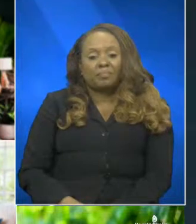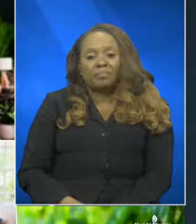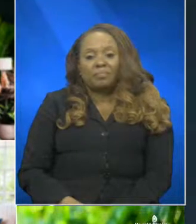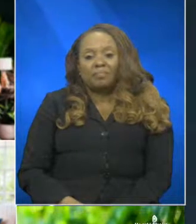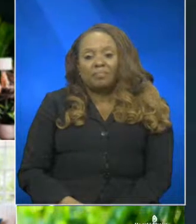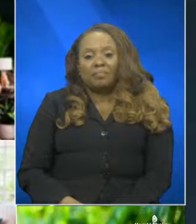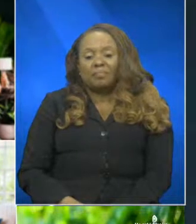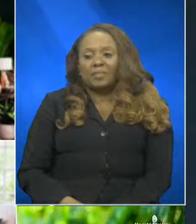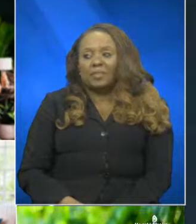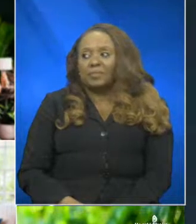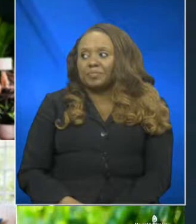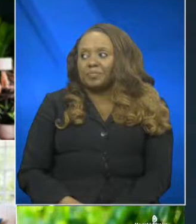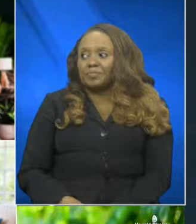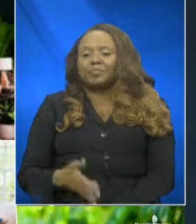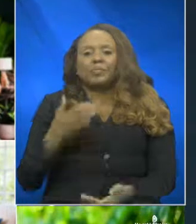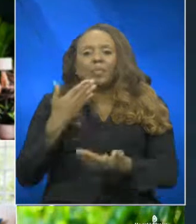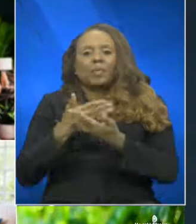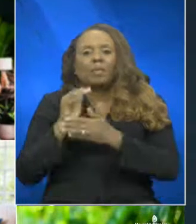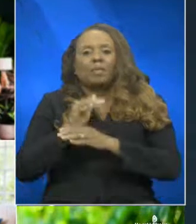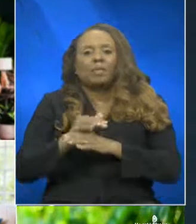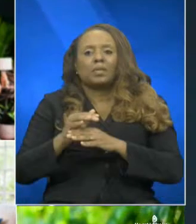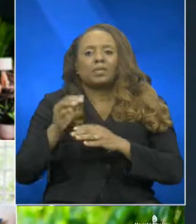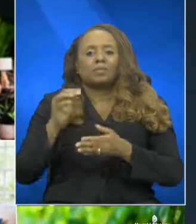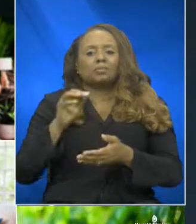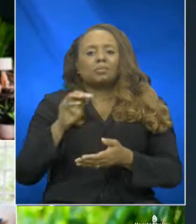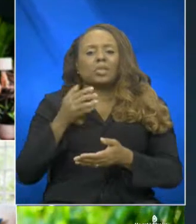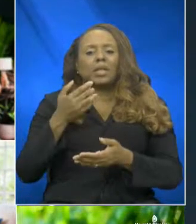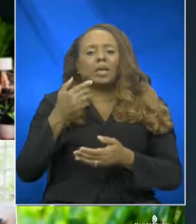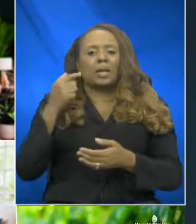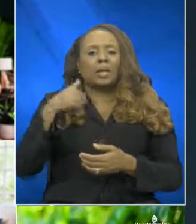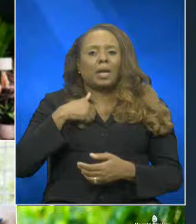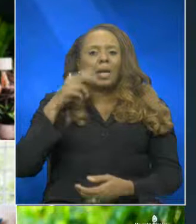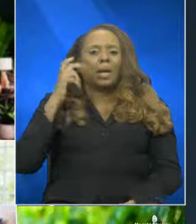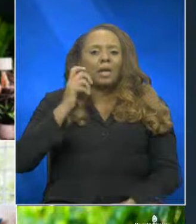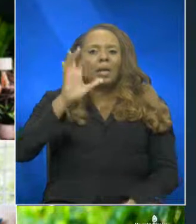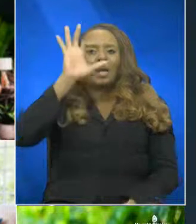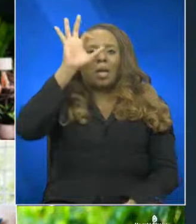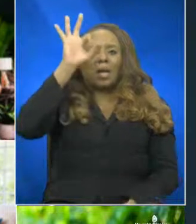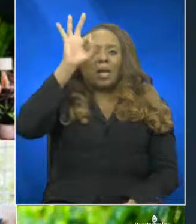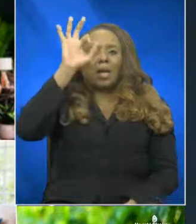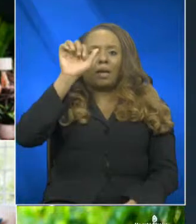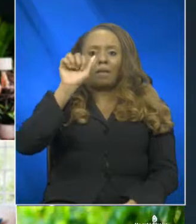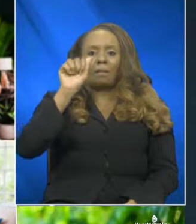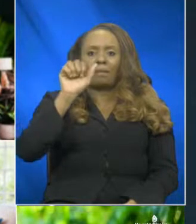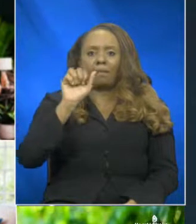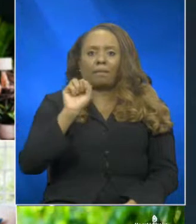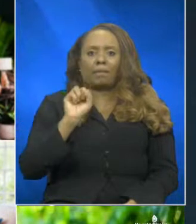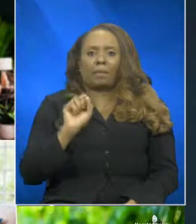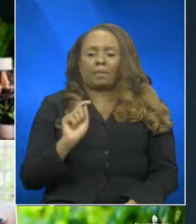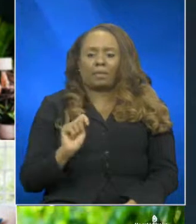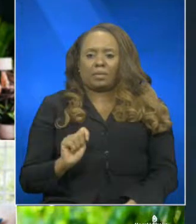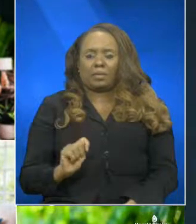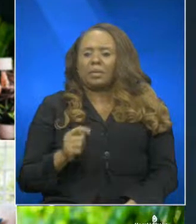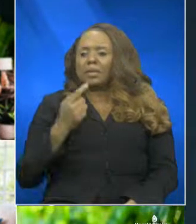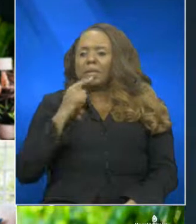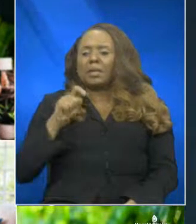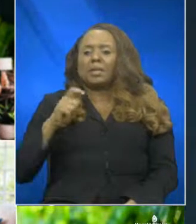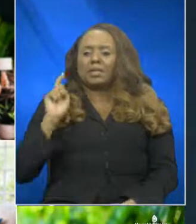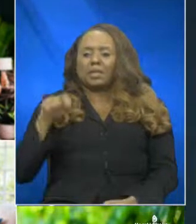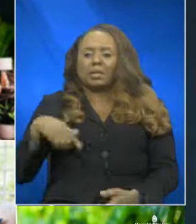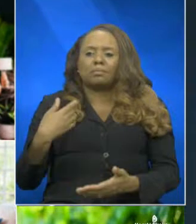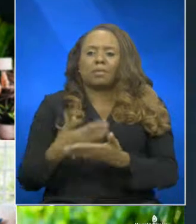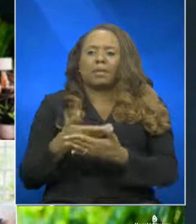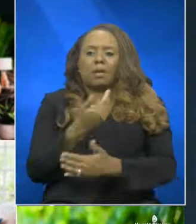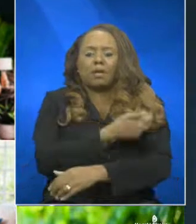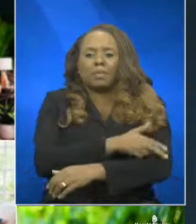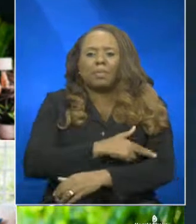Mosley used the acronym FAST and the need to get to the hospital within 3 hours. Is there anything